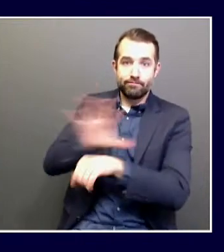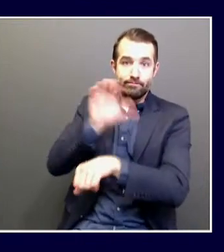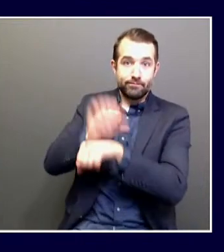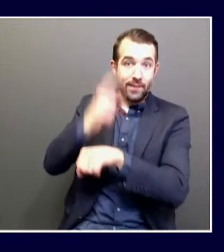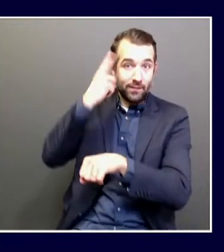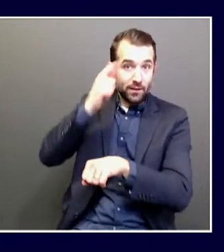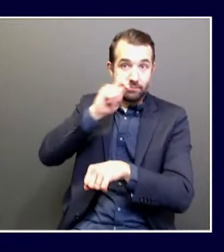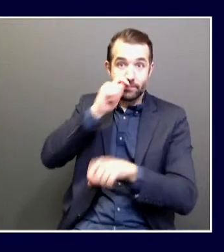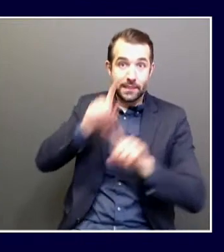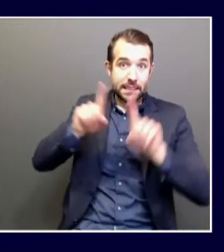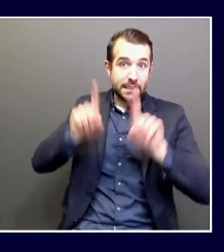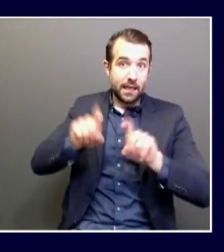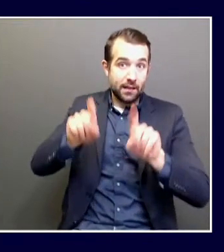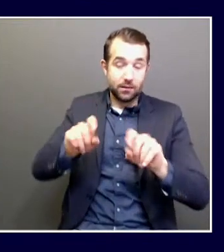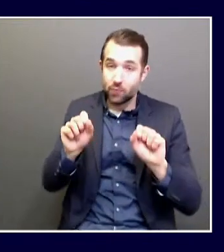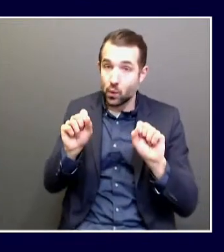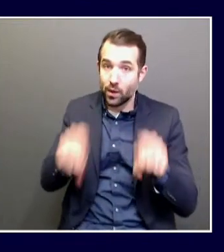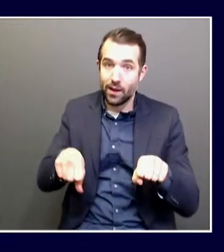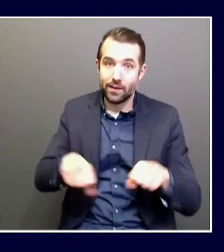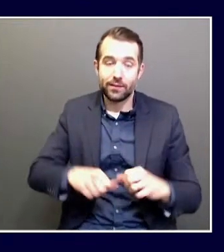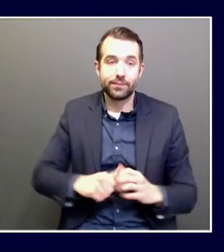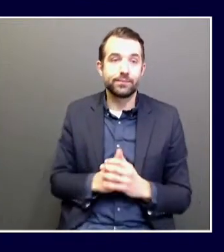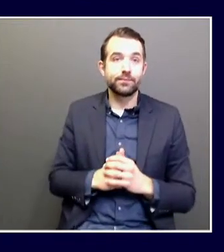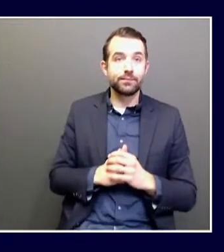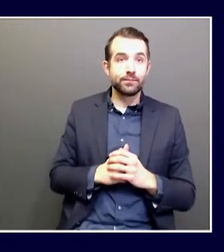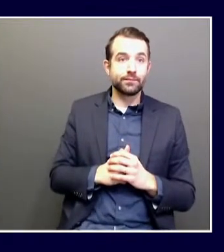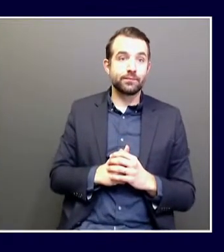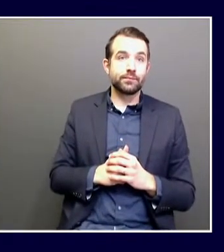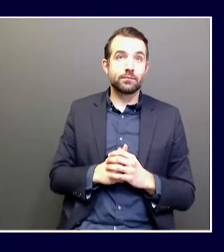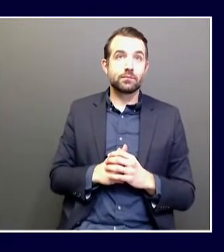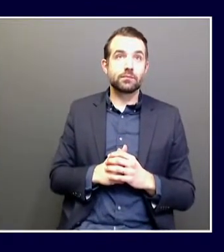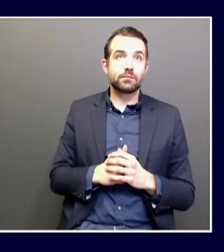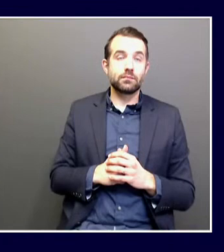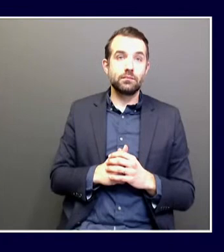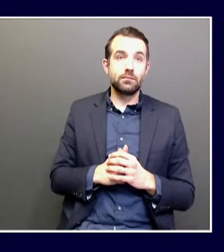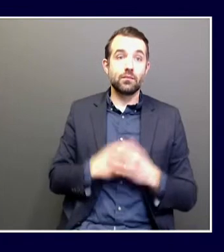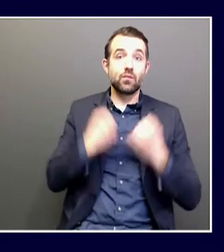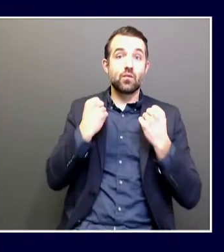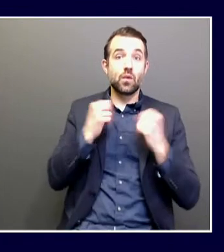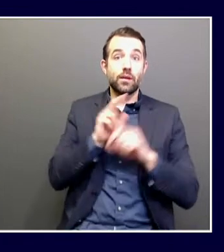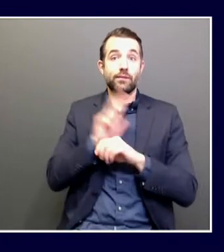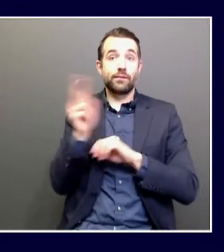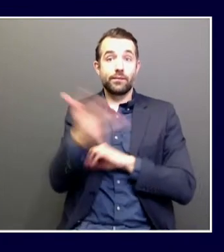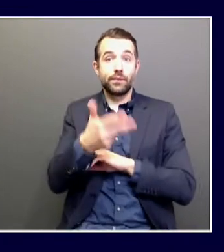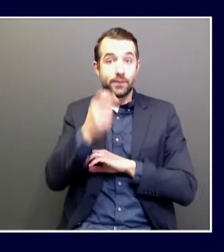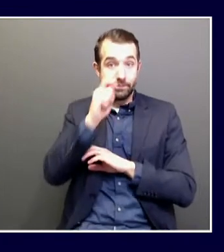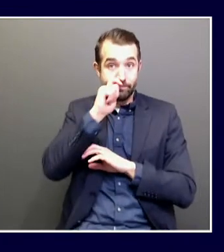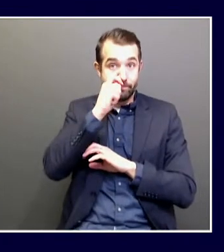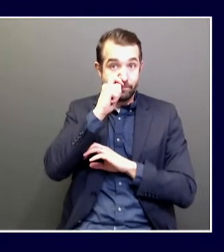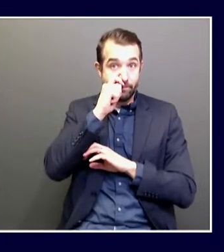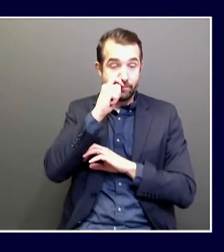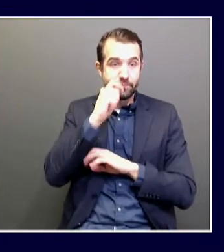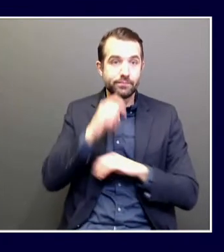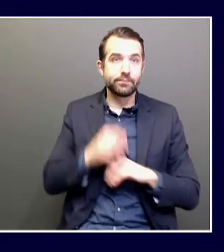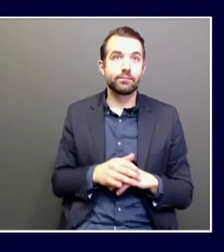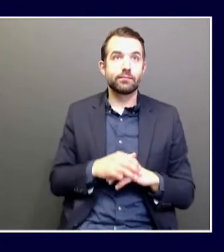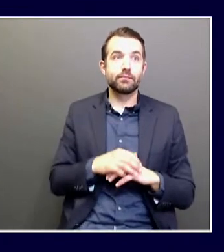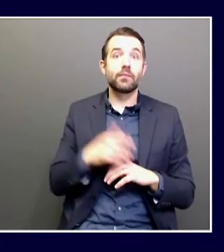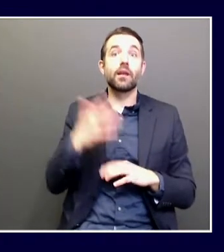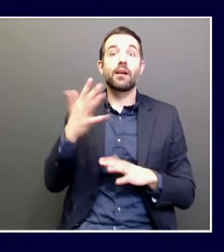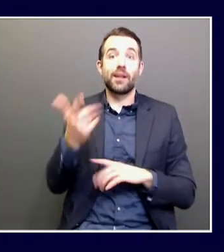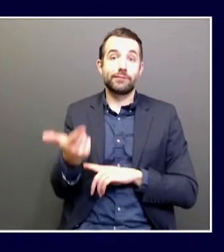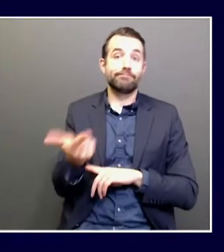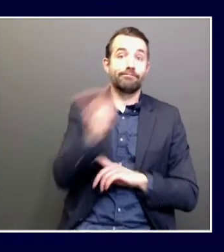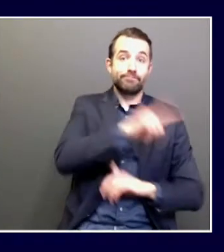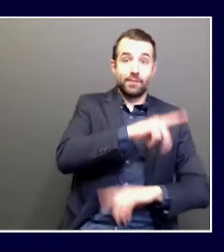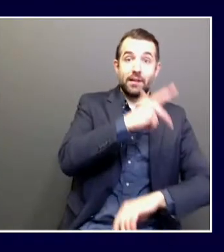we're not doing, generally speaking, on days where we are not doing vaccinations. That schedule will change as events are needed at